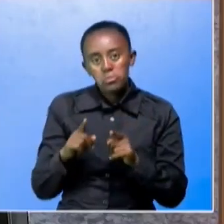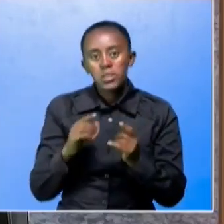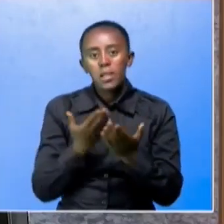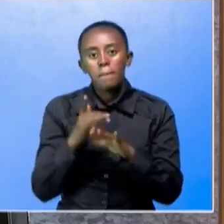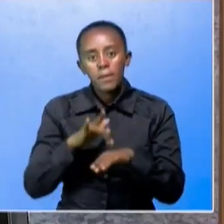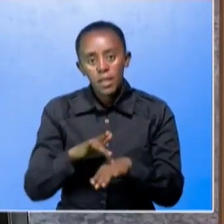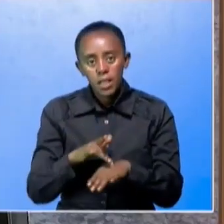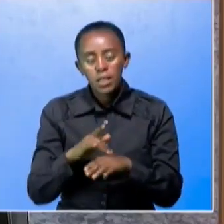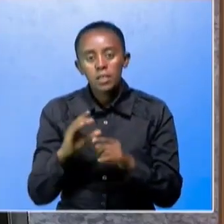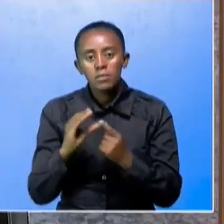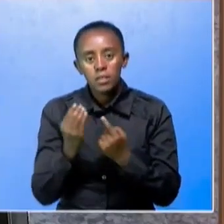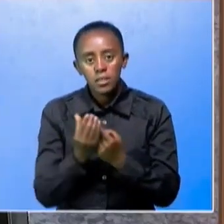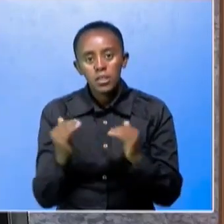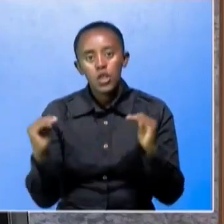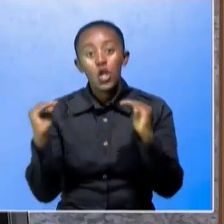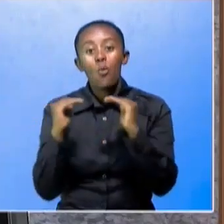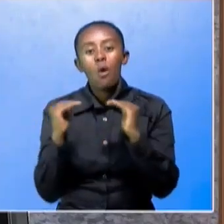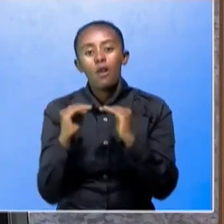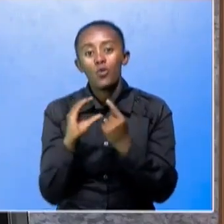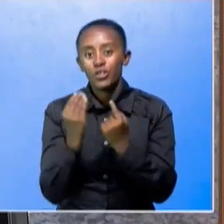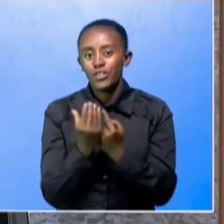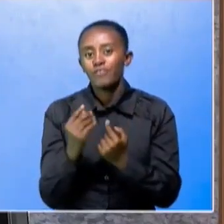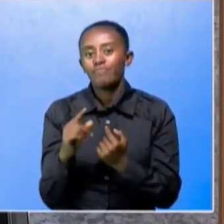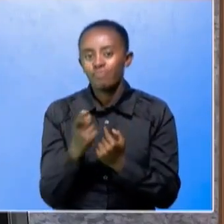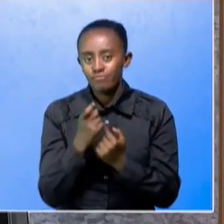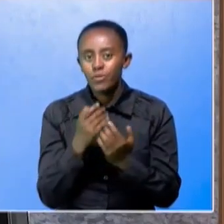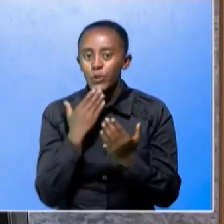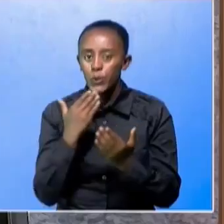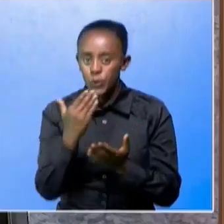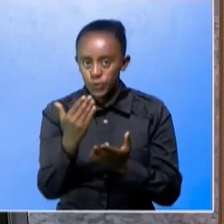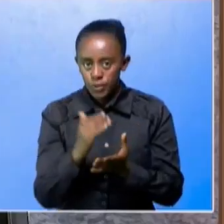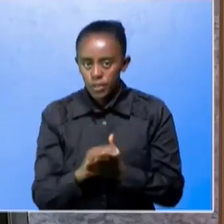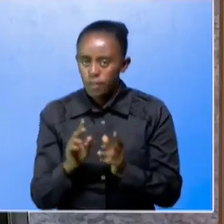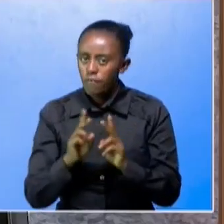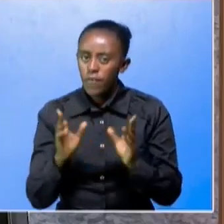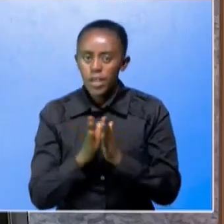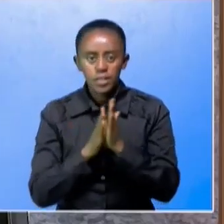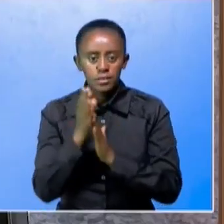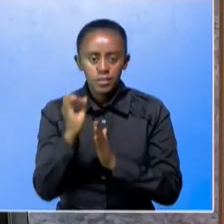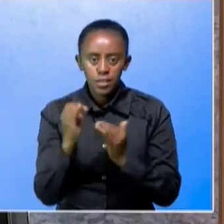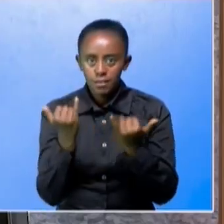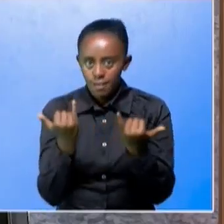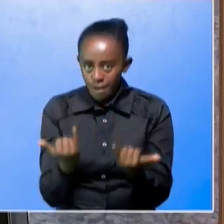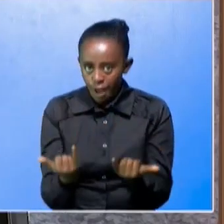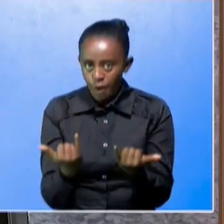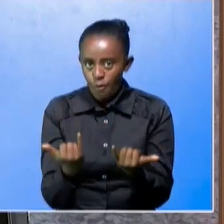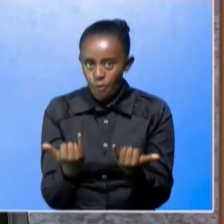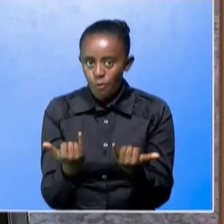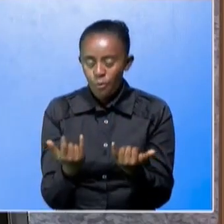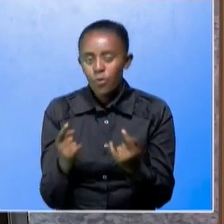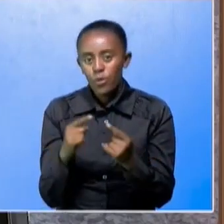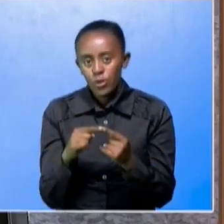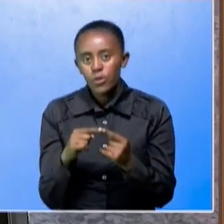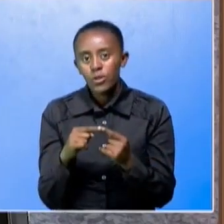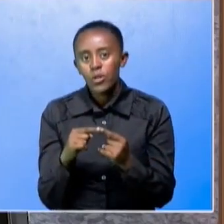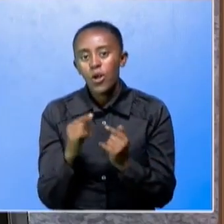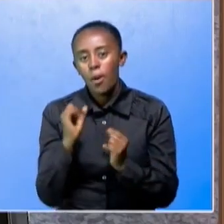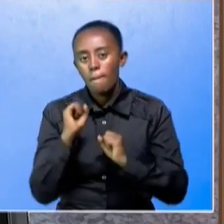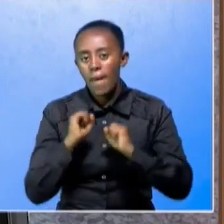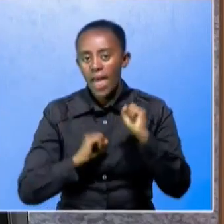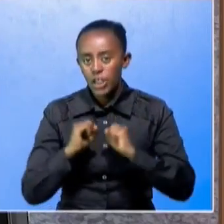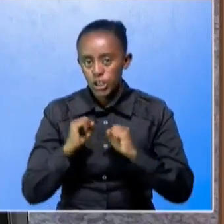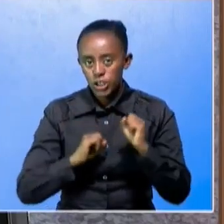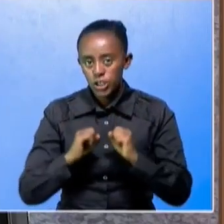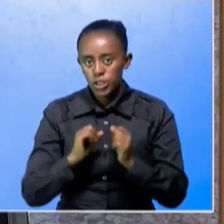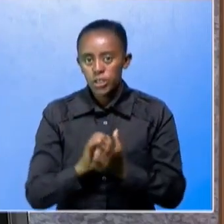is in equal condition. Good. Very interesting one. Now let's go to the comparison.